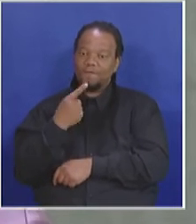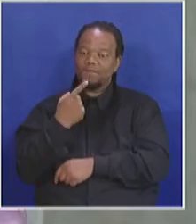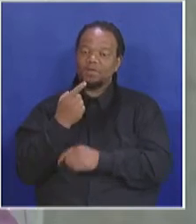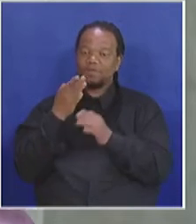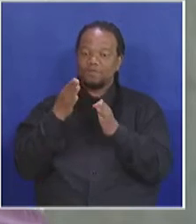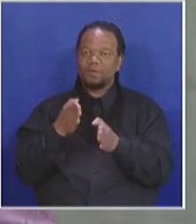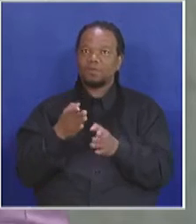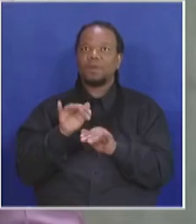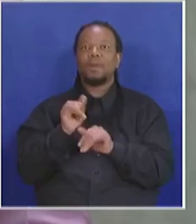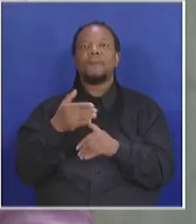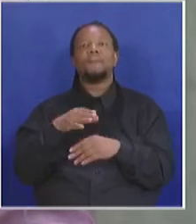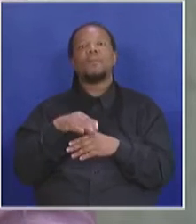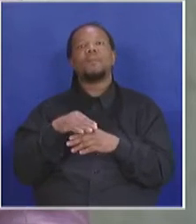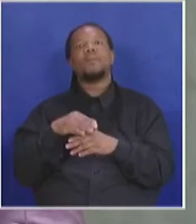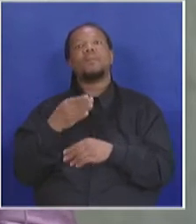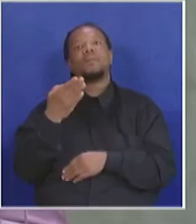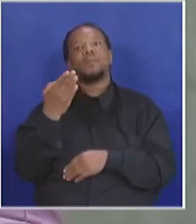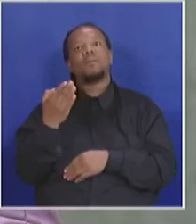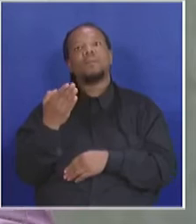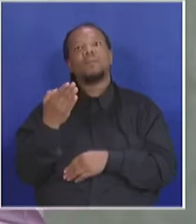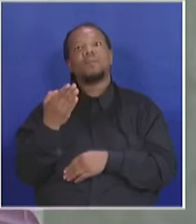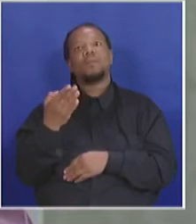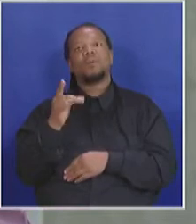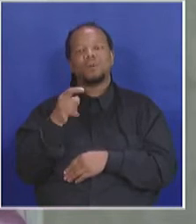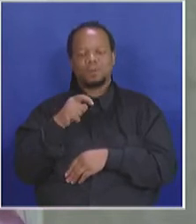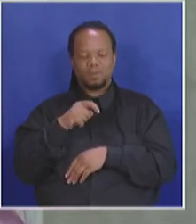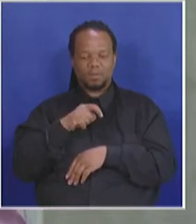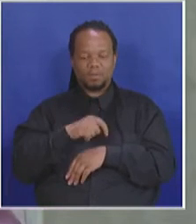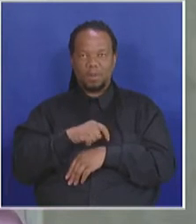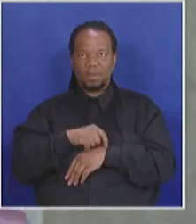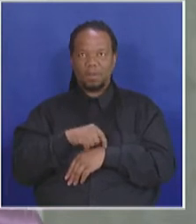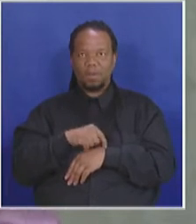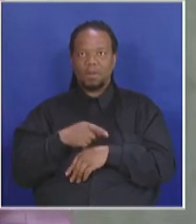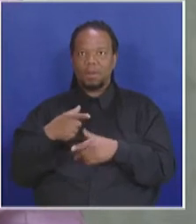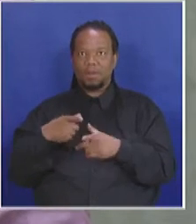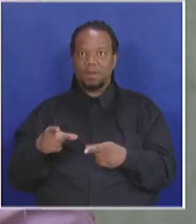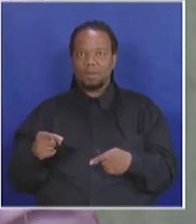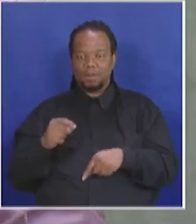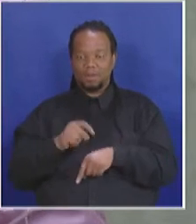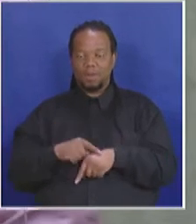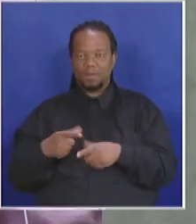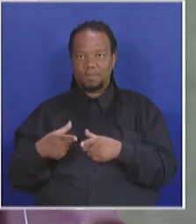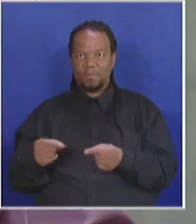will be to... Please watch your clock. You are rounding up. Your time has expired.